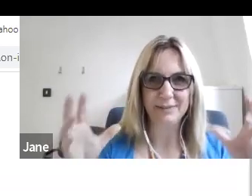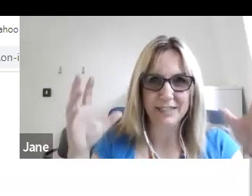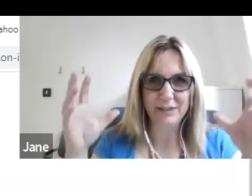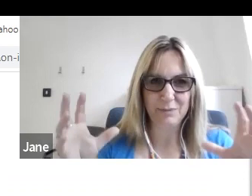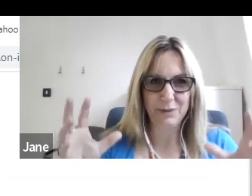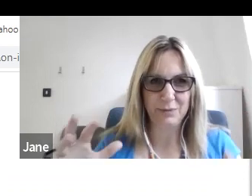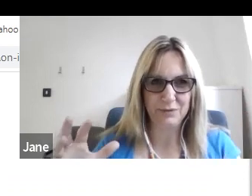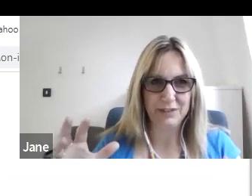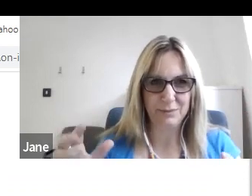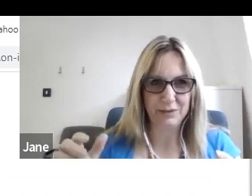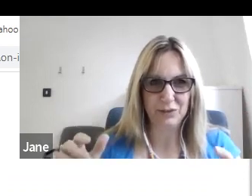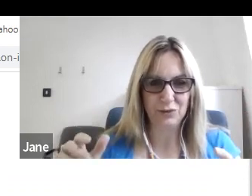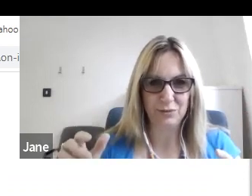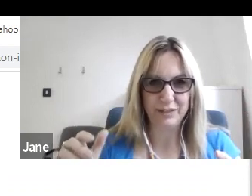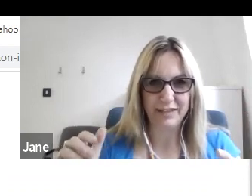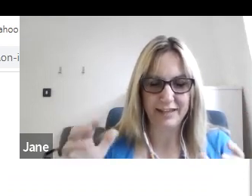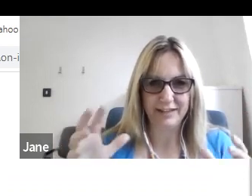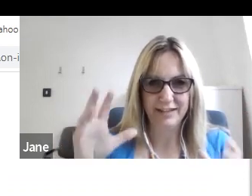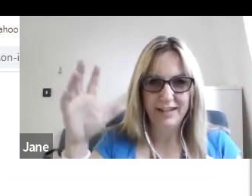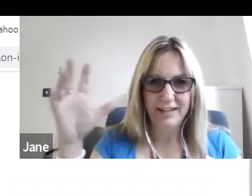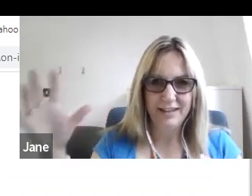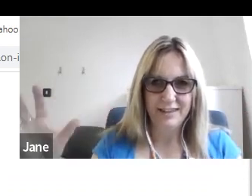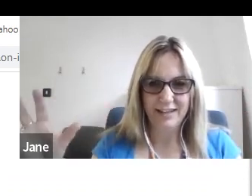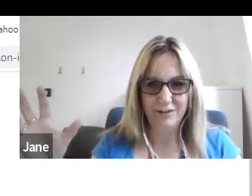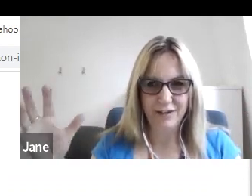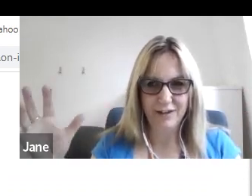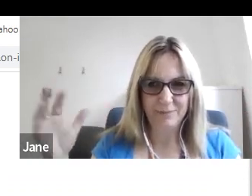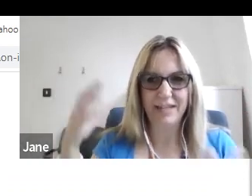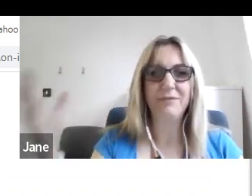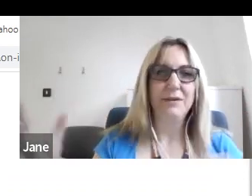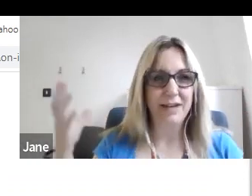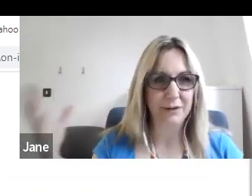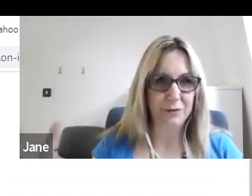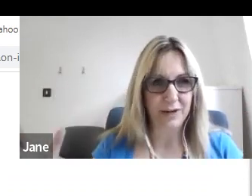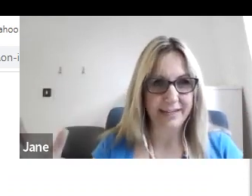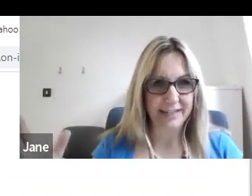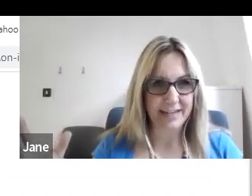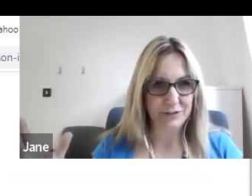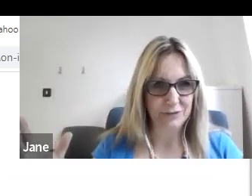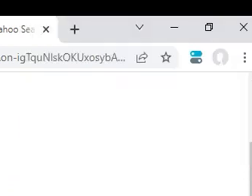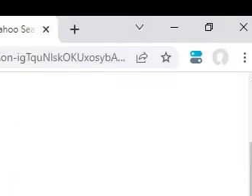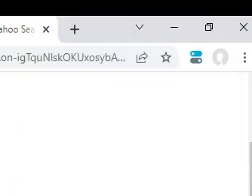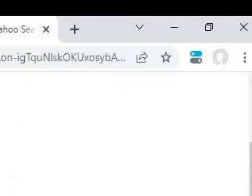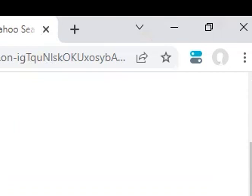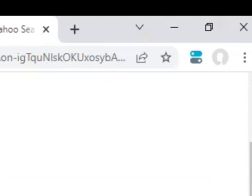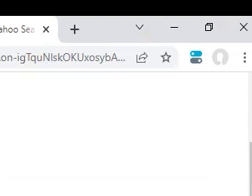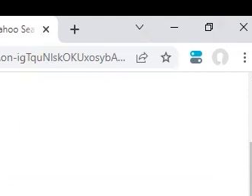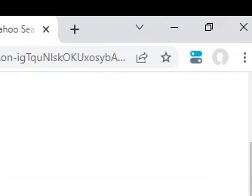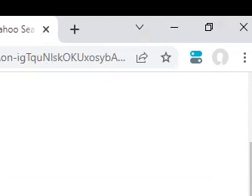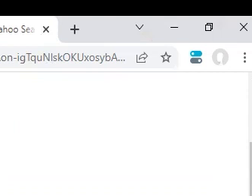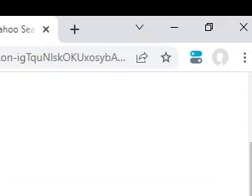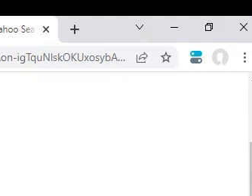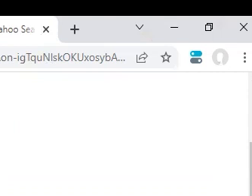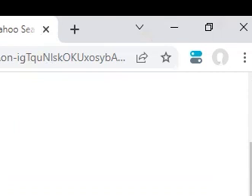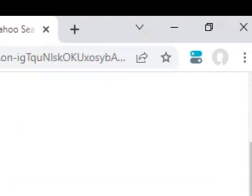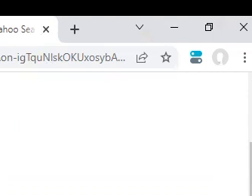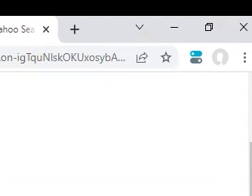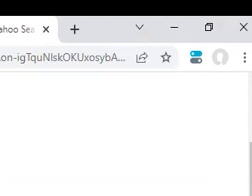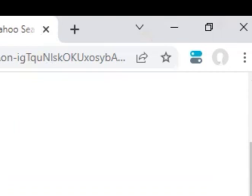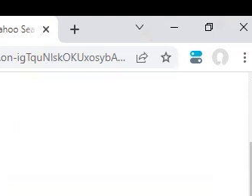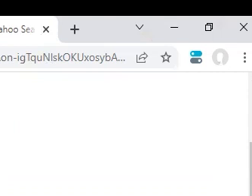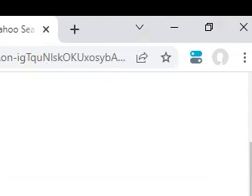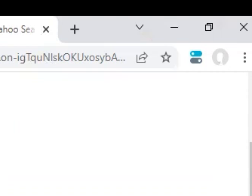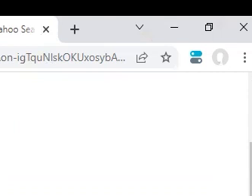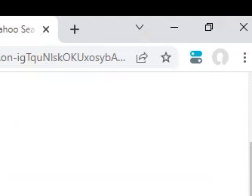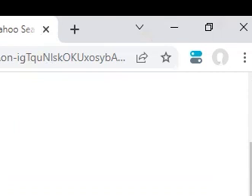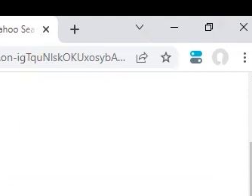trauma. And sometimes when people have experienced trauma, they have that fight or flight kind of feeling. Oh yeah, Yeah. I've seen eye